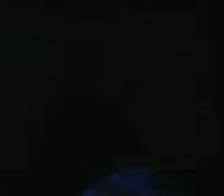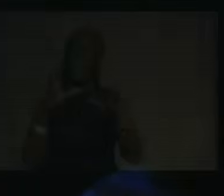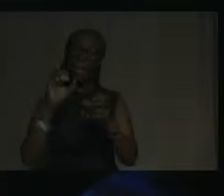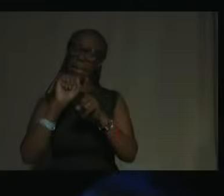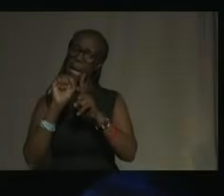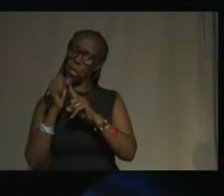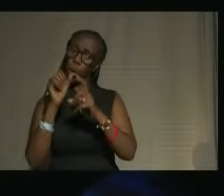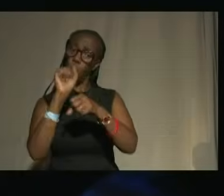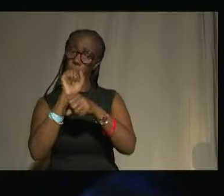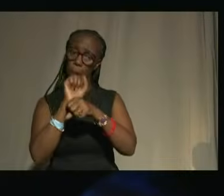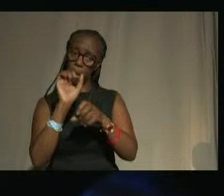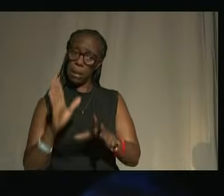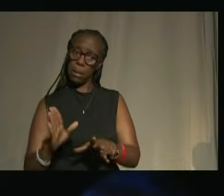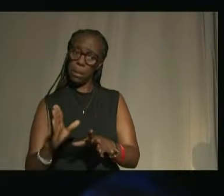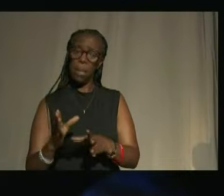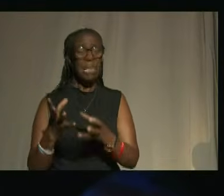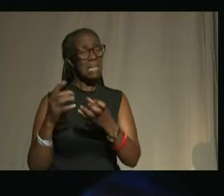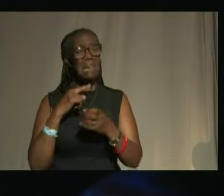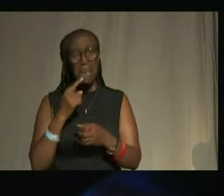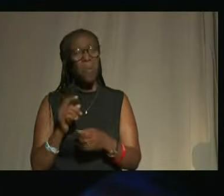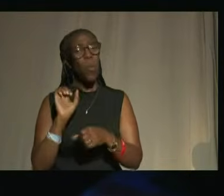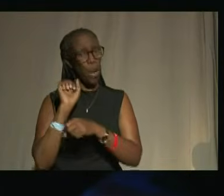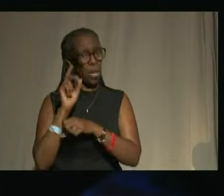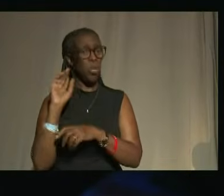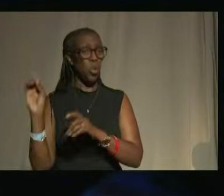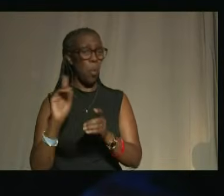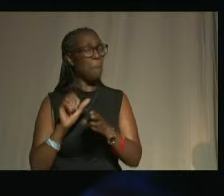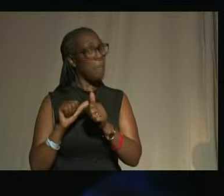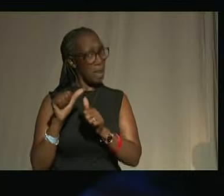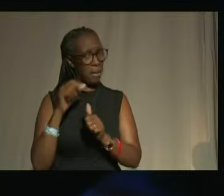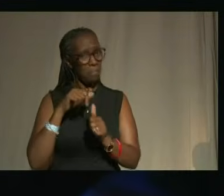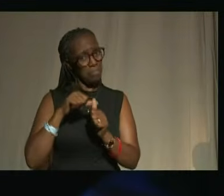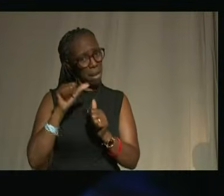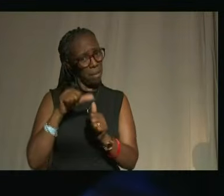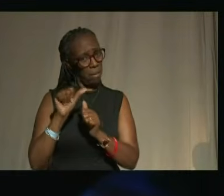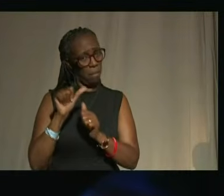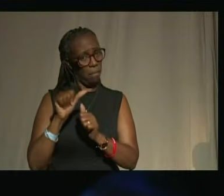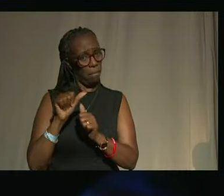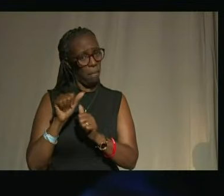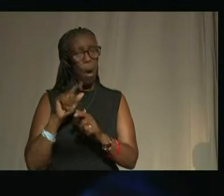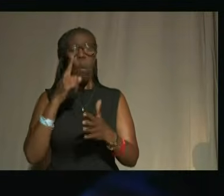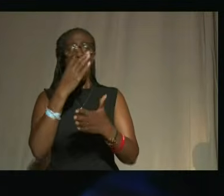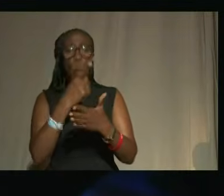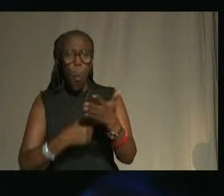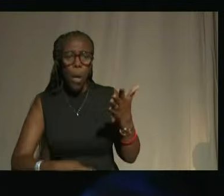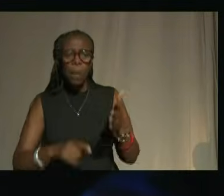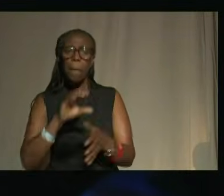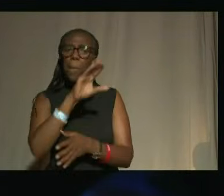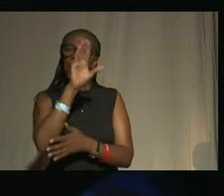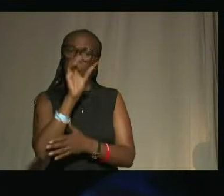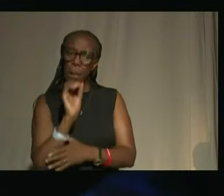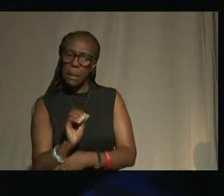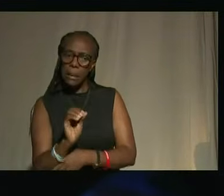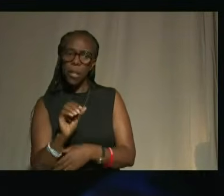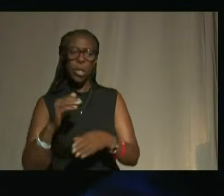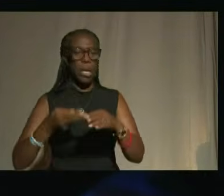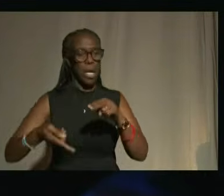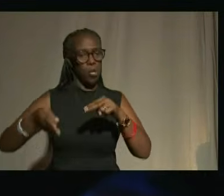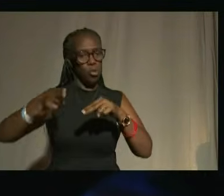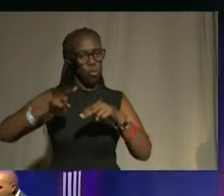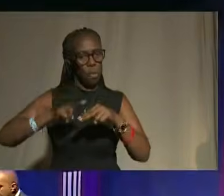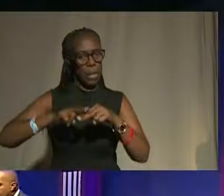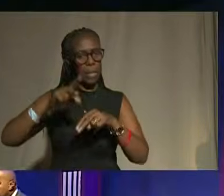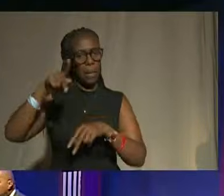policy paper and will do better for the public sector workers if elected. What percentage increase would a PNP administration